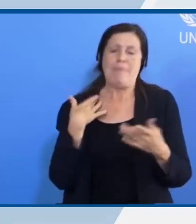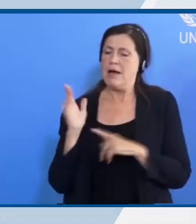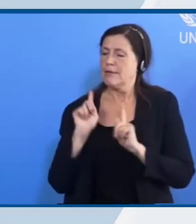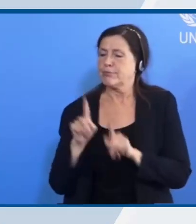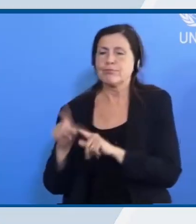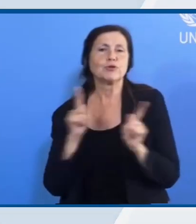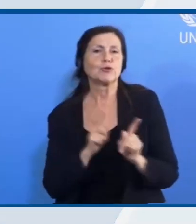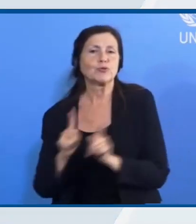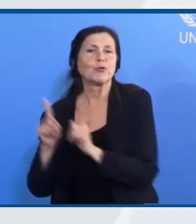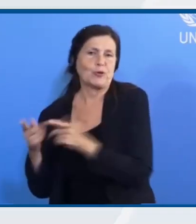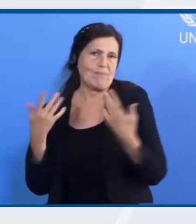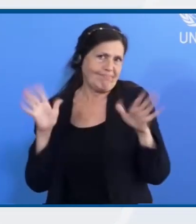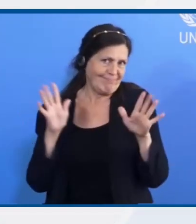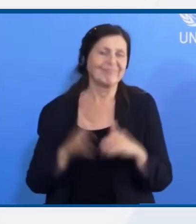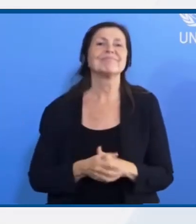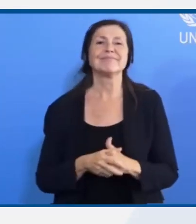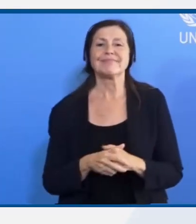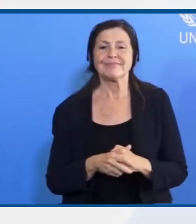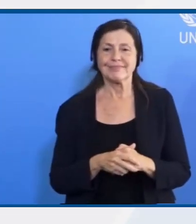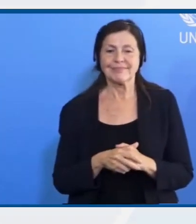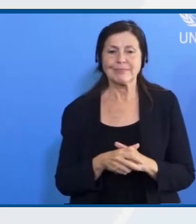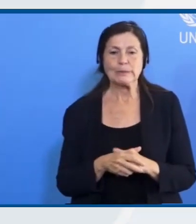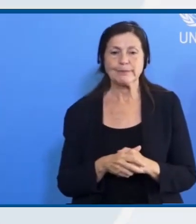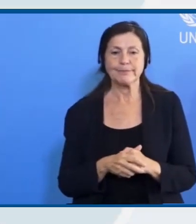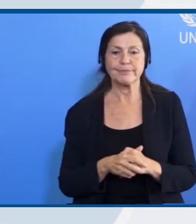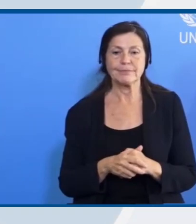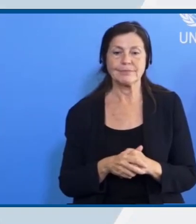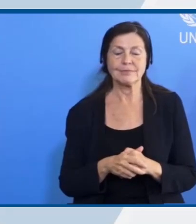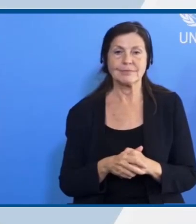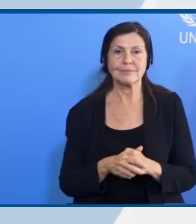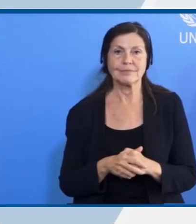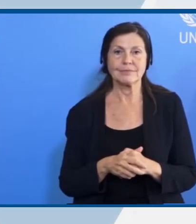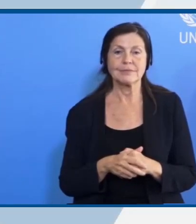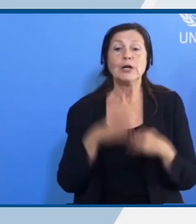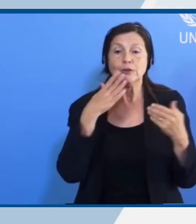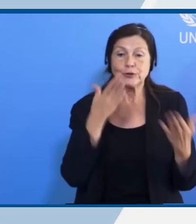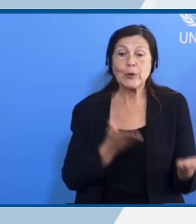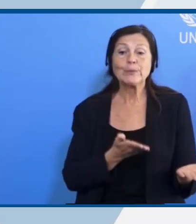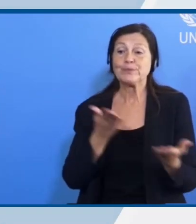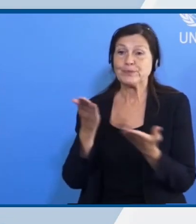think. I don't know who should I put play first, in the spot, but I'm going to read